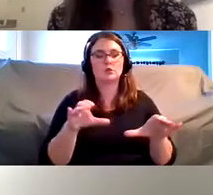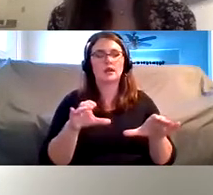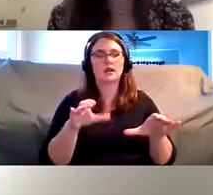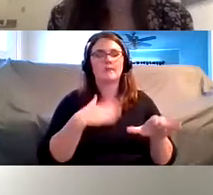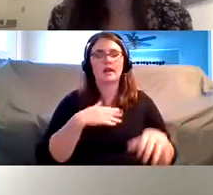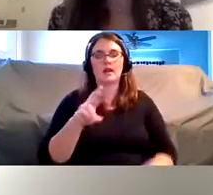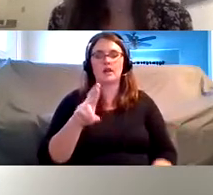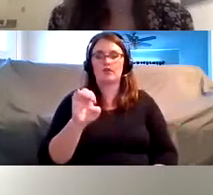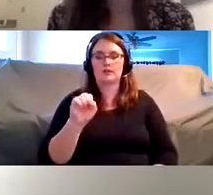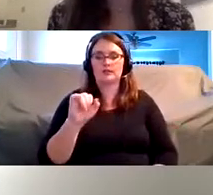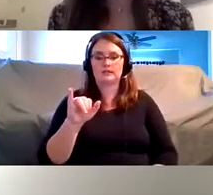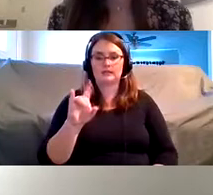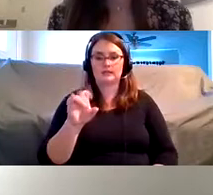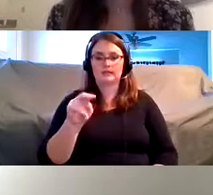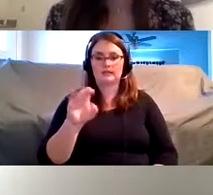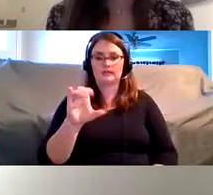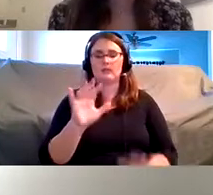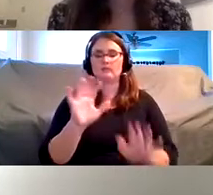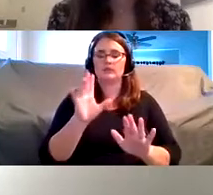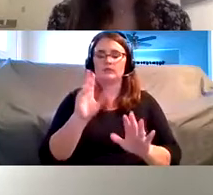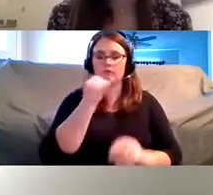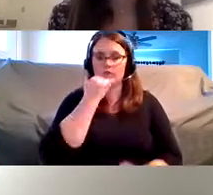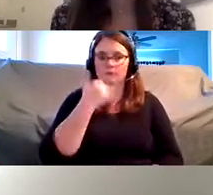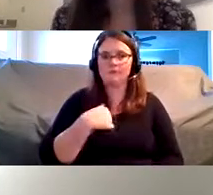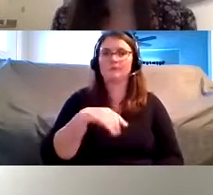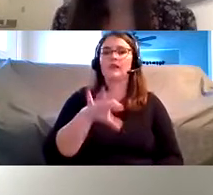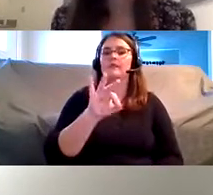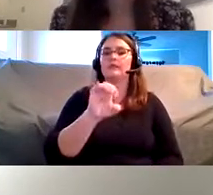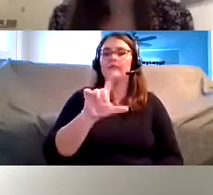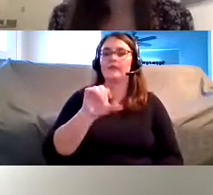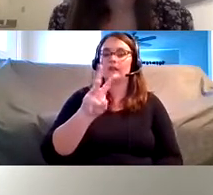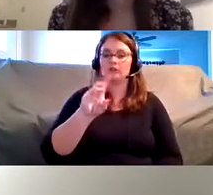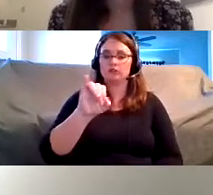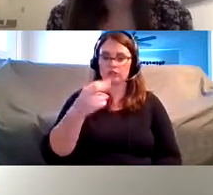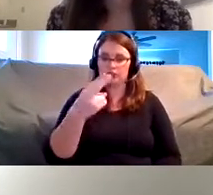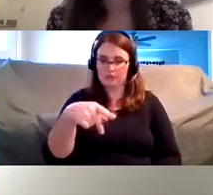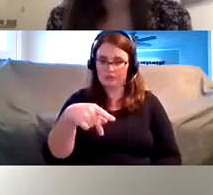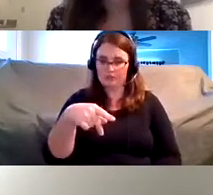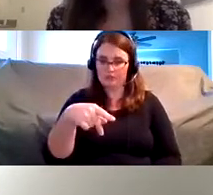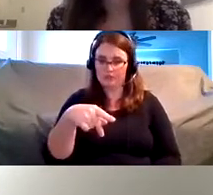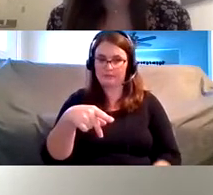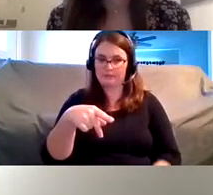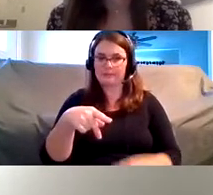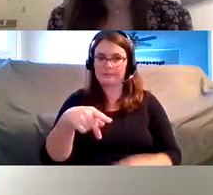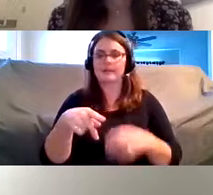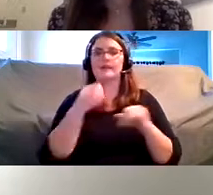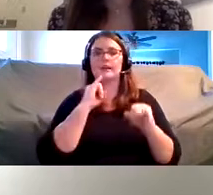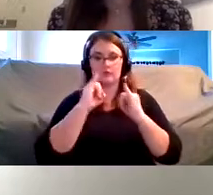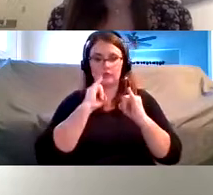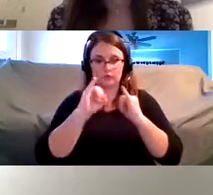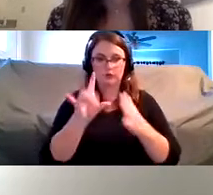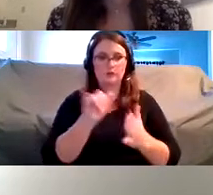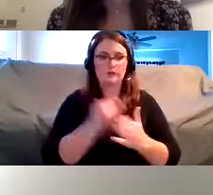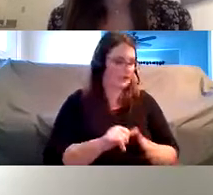residency interviews. I'm sorry, fellowship interviews. I was in neurology residency. I was doing my fellowship interviews, and I was in New